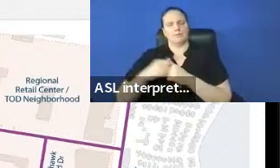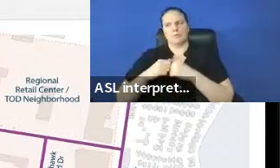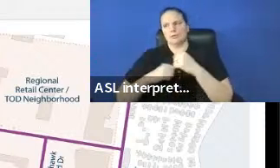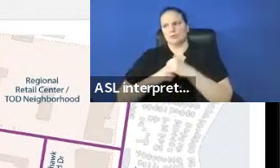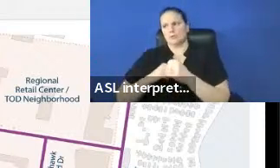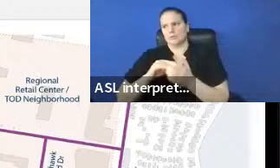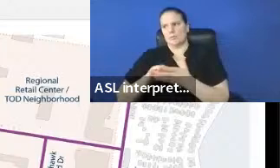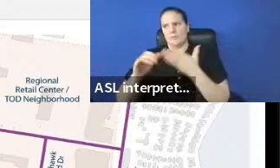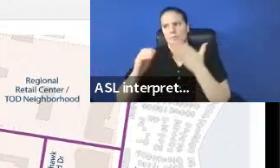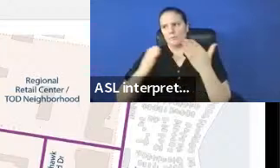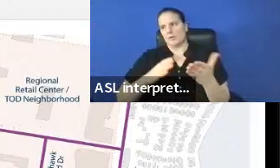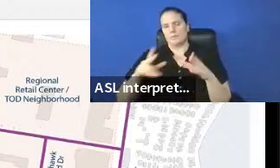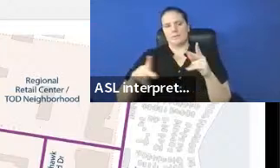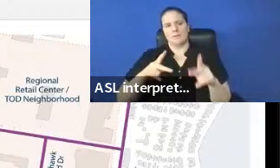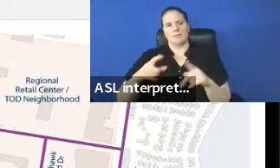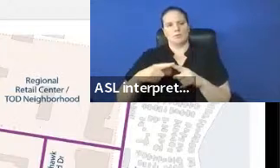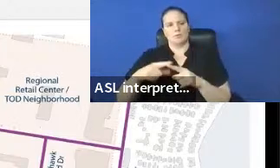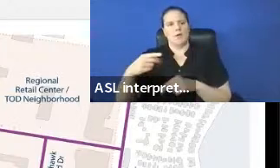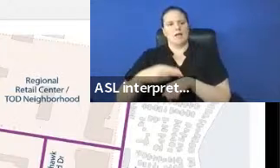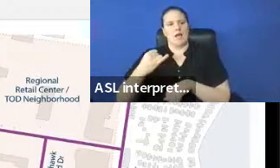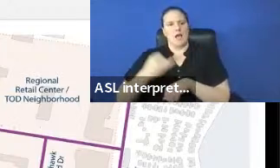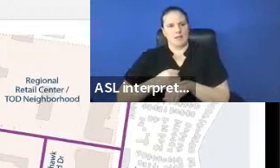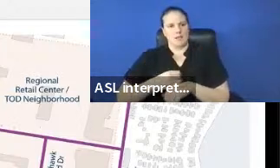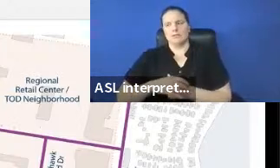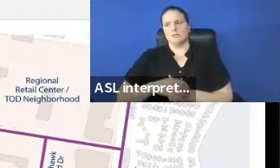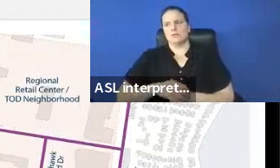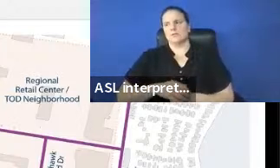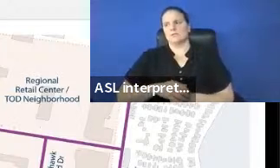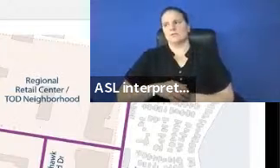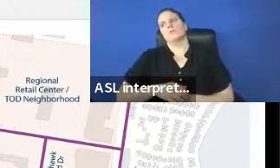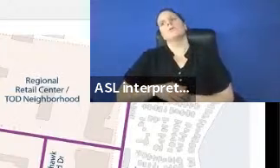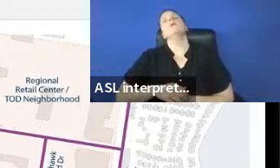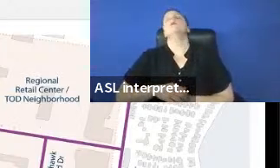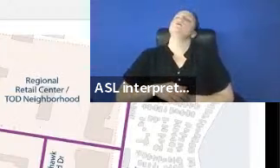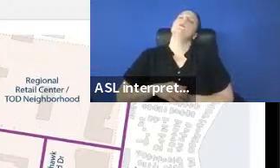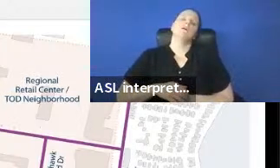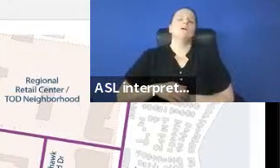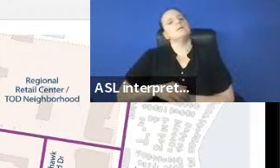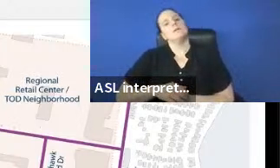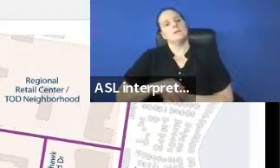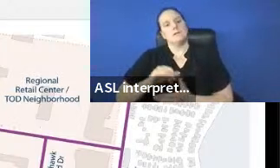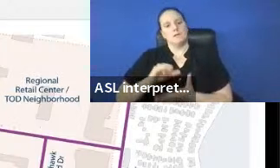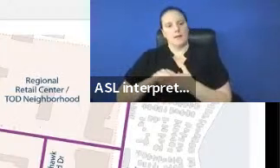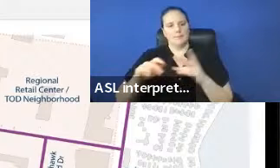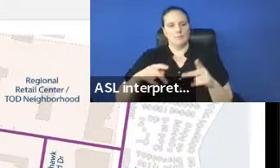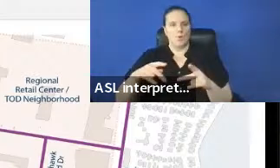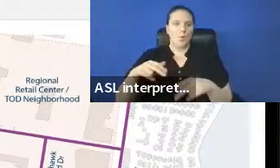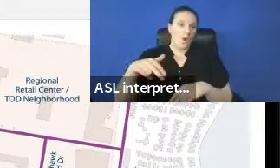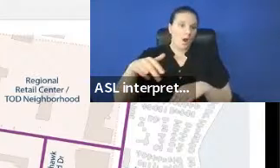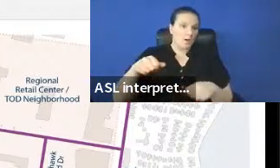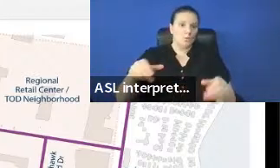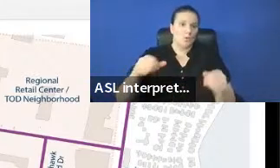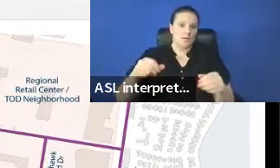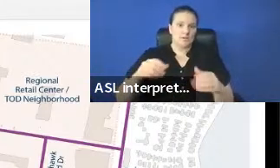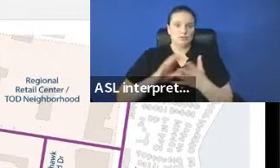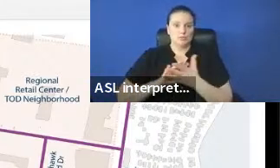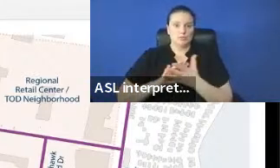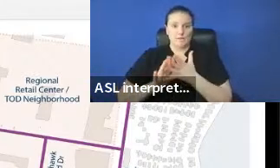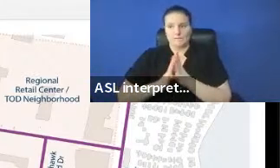people back down to Hayden Island. Again, with the idea that for walking and rolling traffic moving across